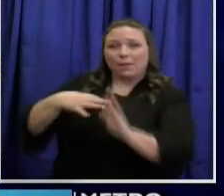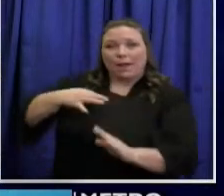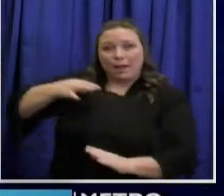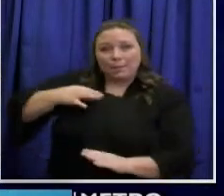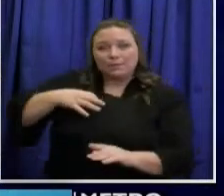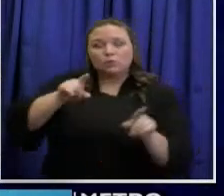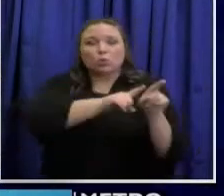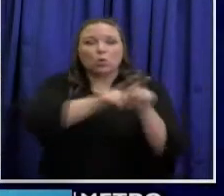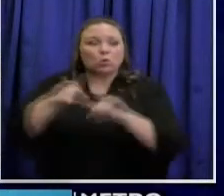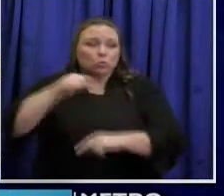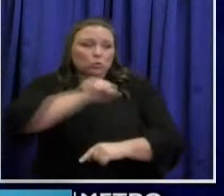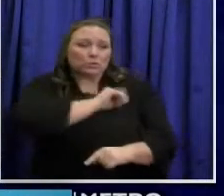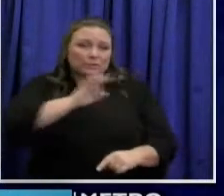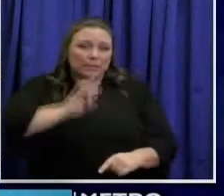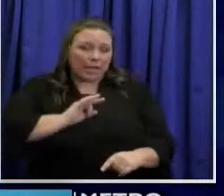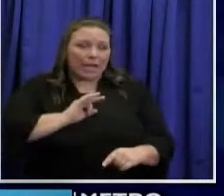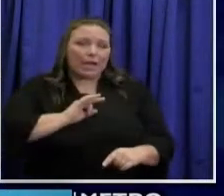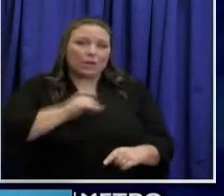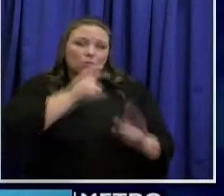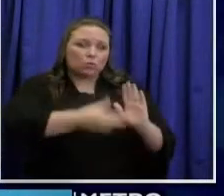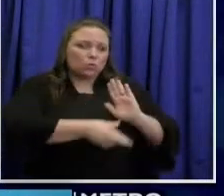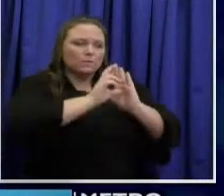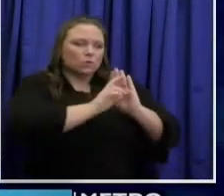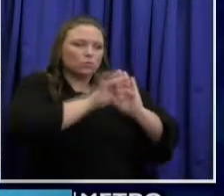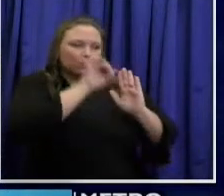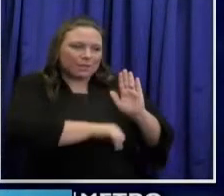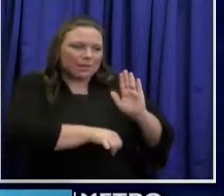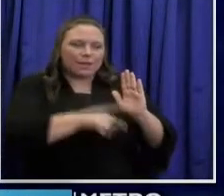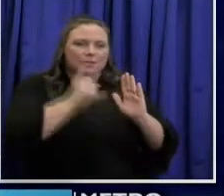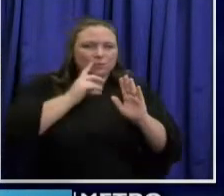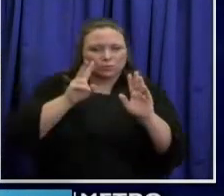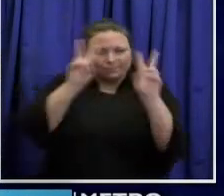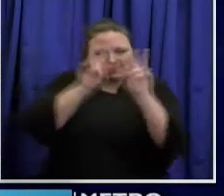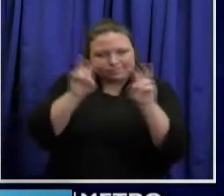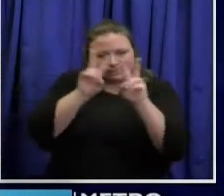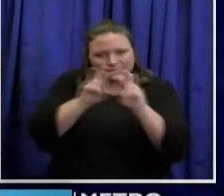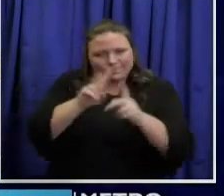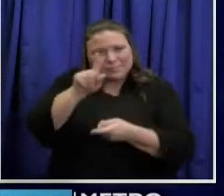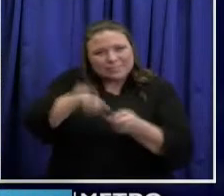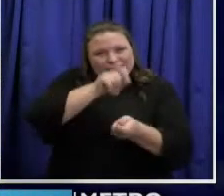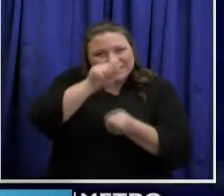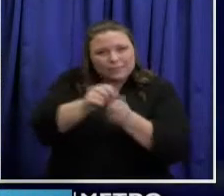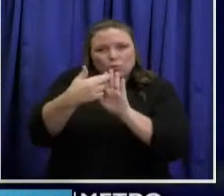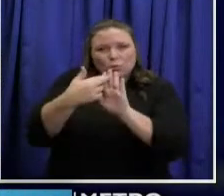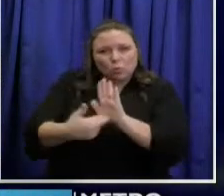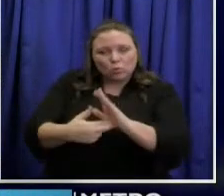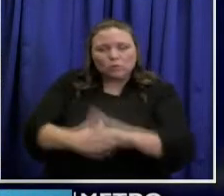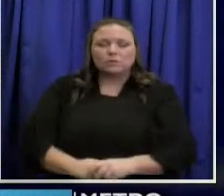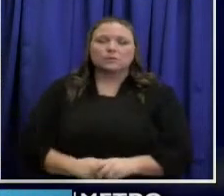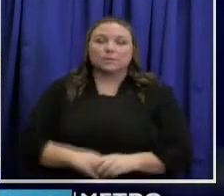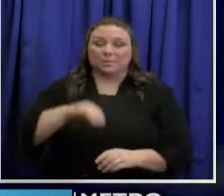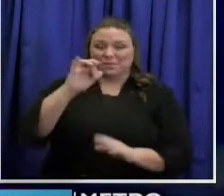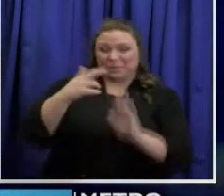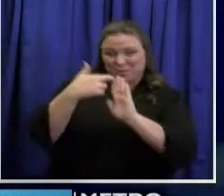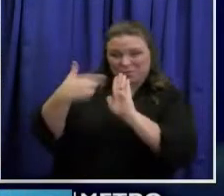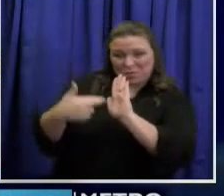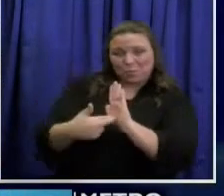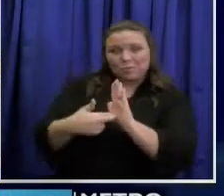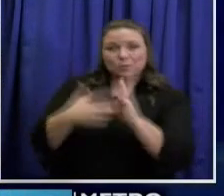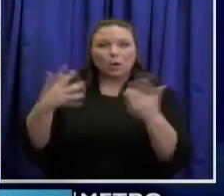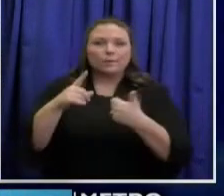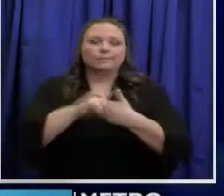as well as our staff that are reviewing it, to look at certain criteria. And those criteria